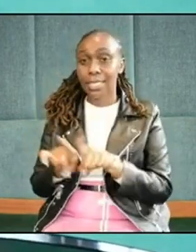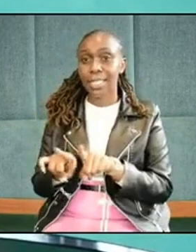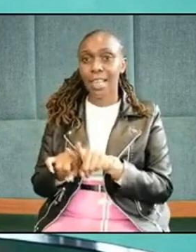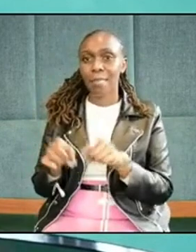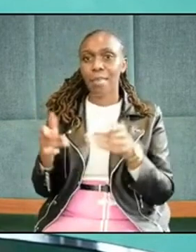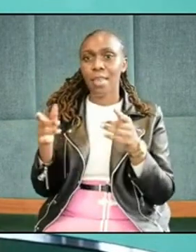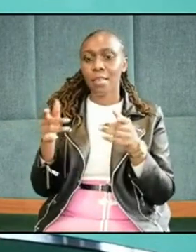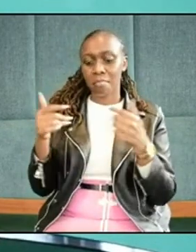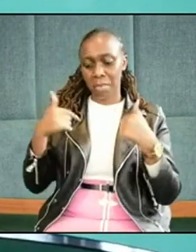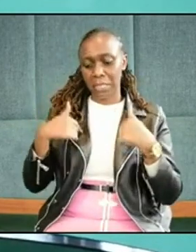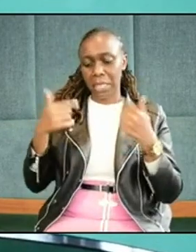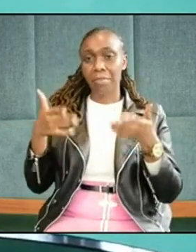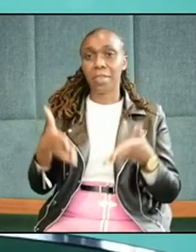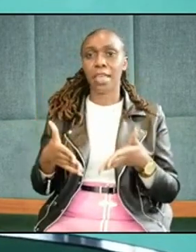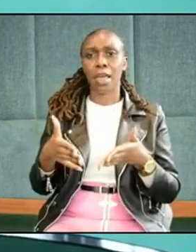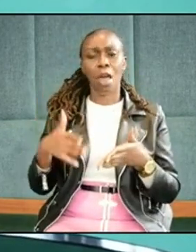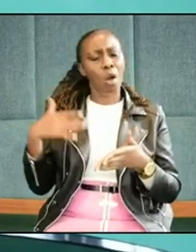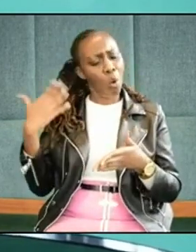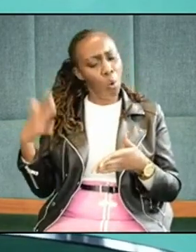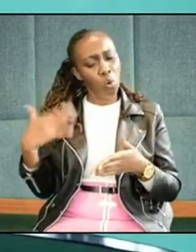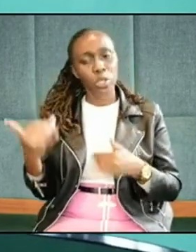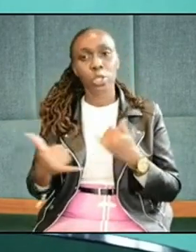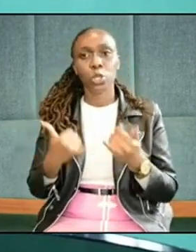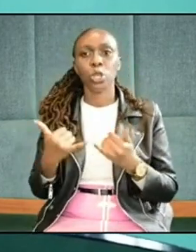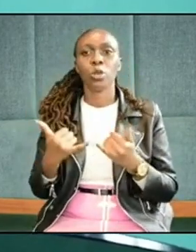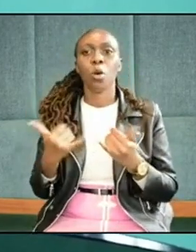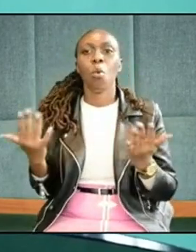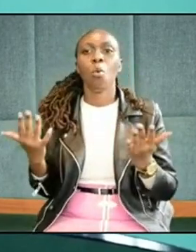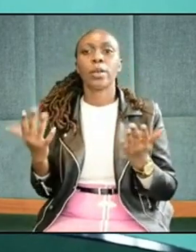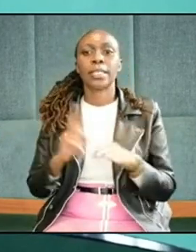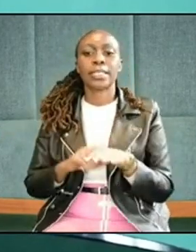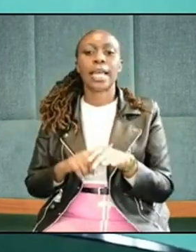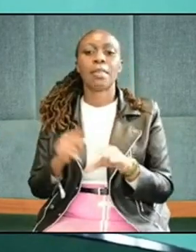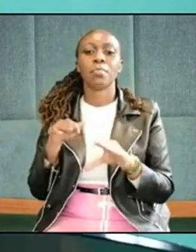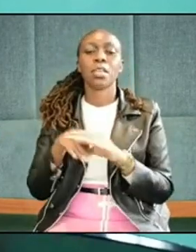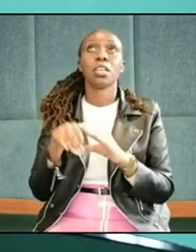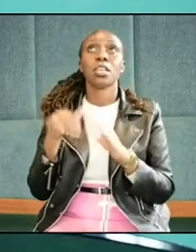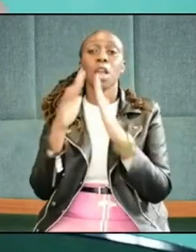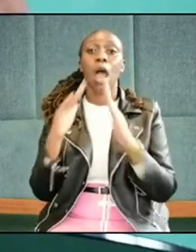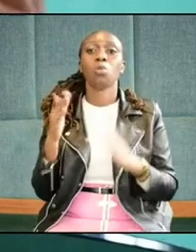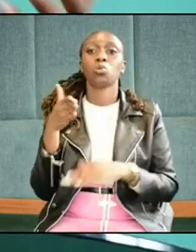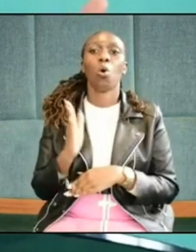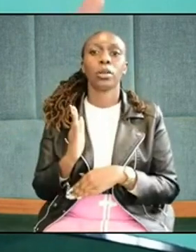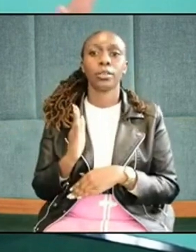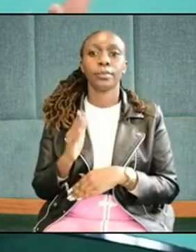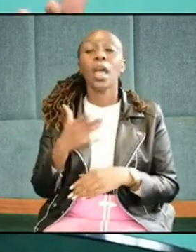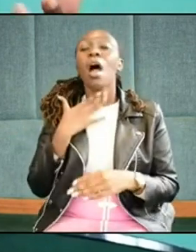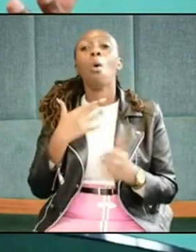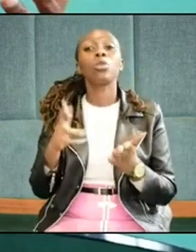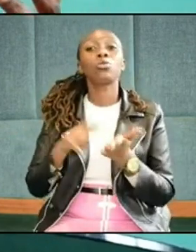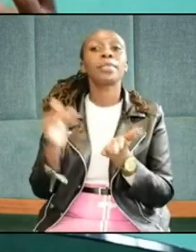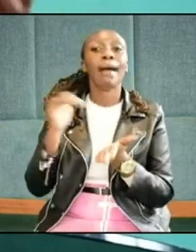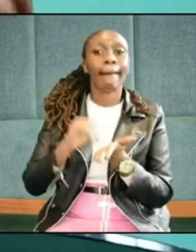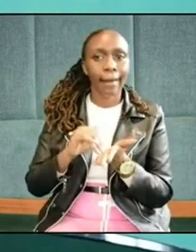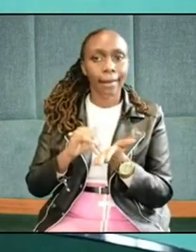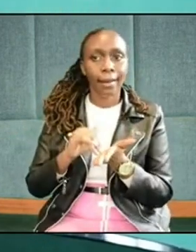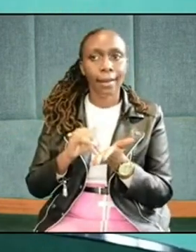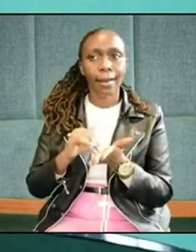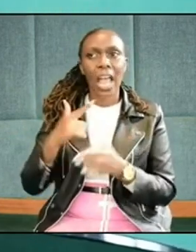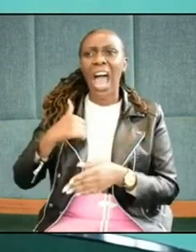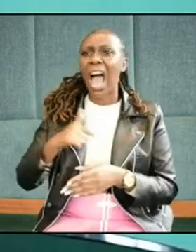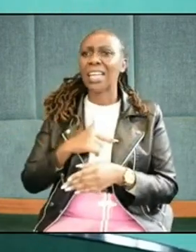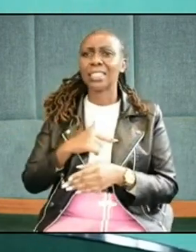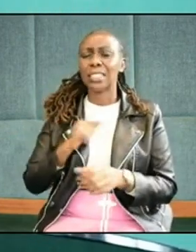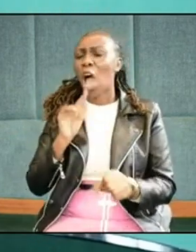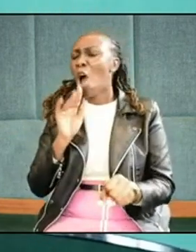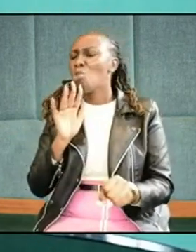here. It's always a joy to be in the house of the Lord. And I want to repeat one more time that we are too